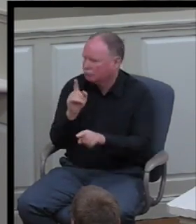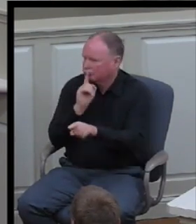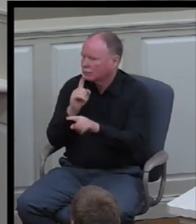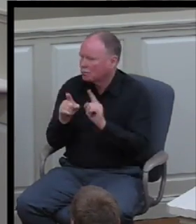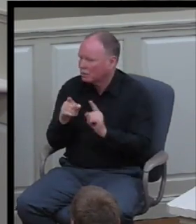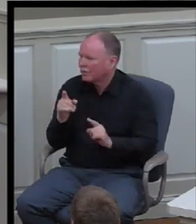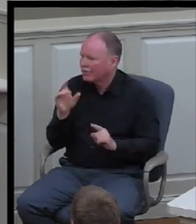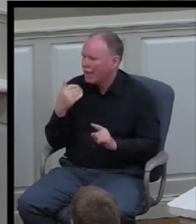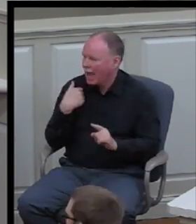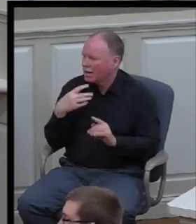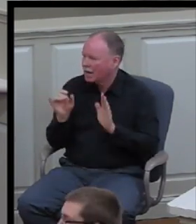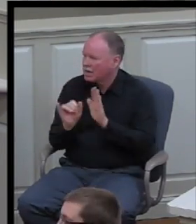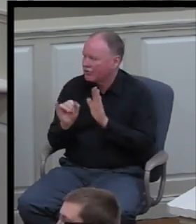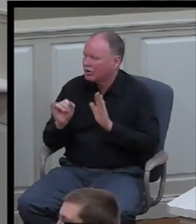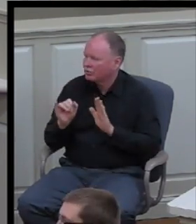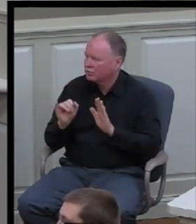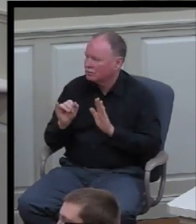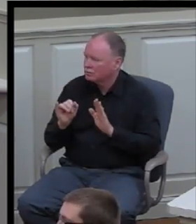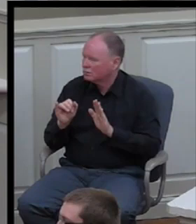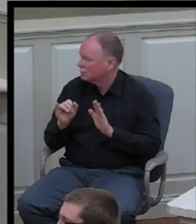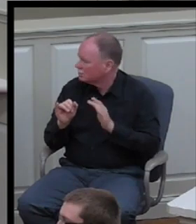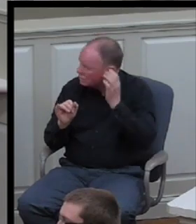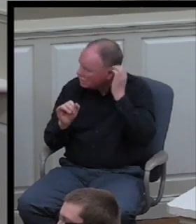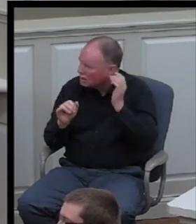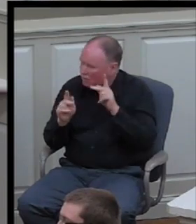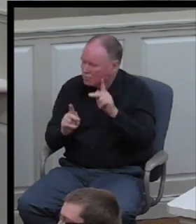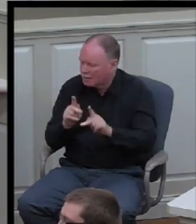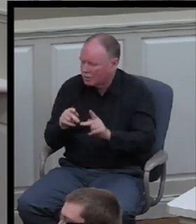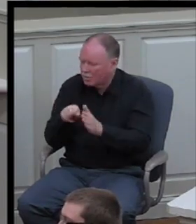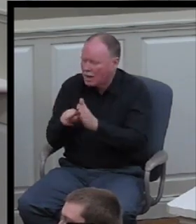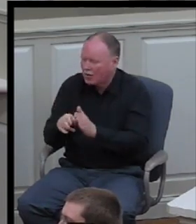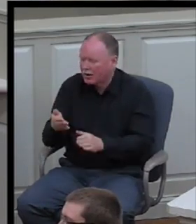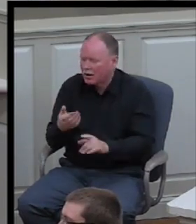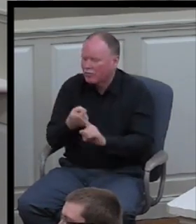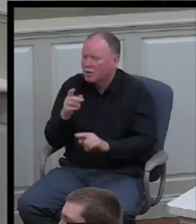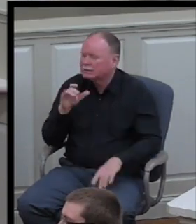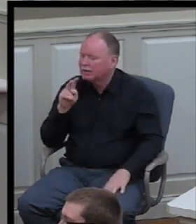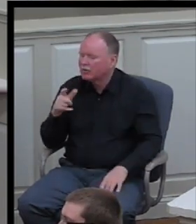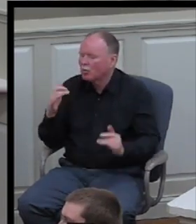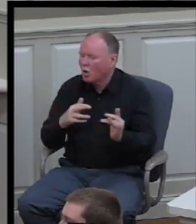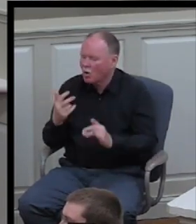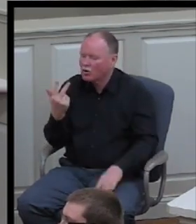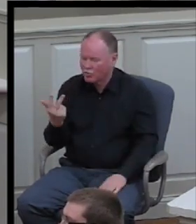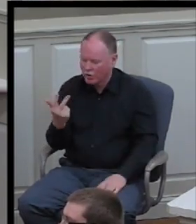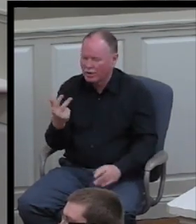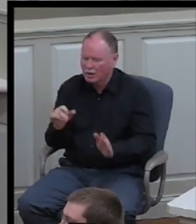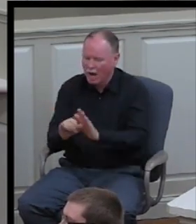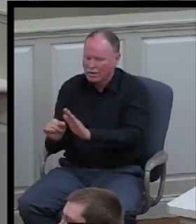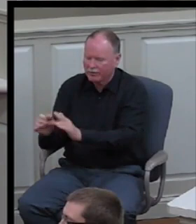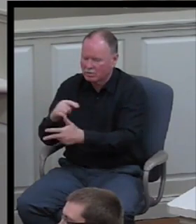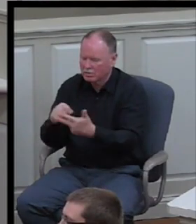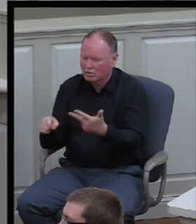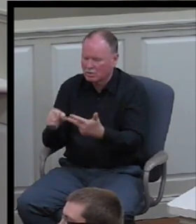been identifiable burials there from several Civil War soldiers who 3. were